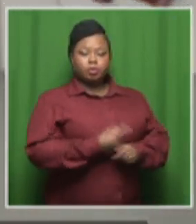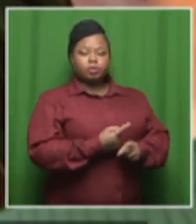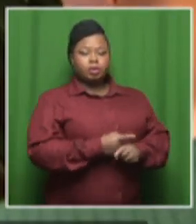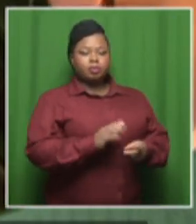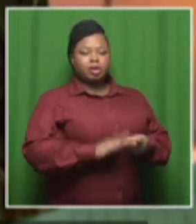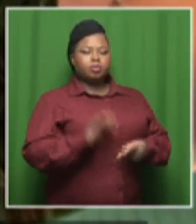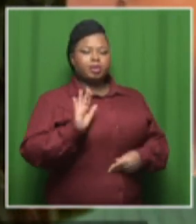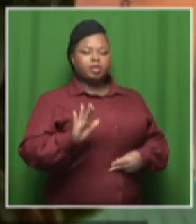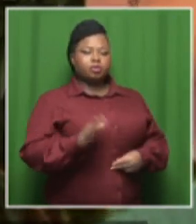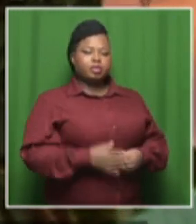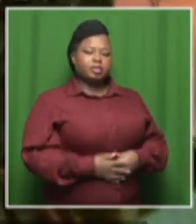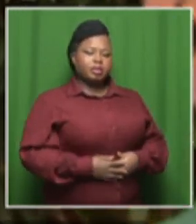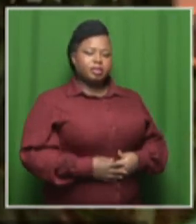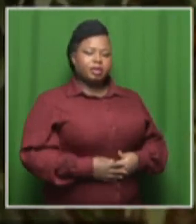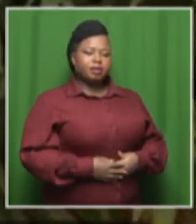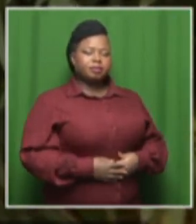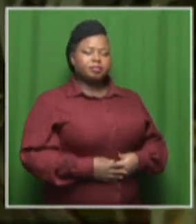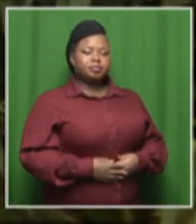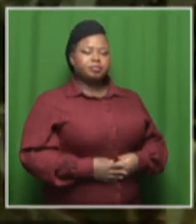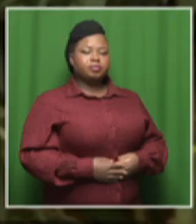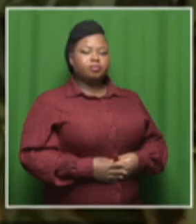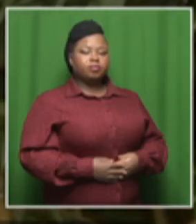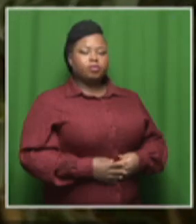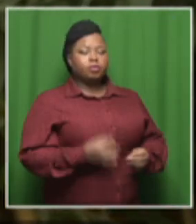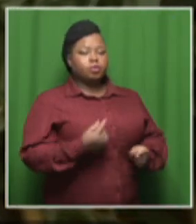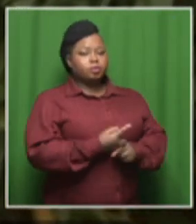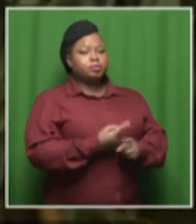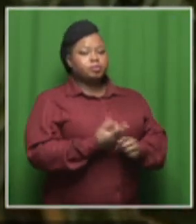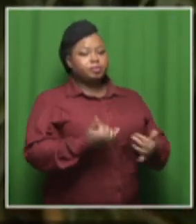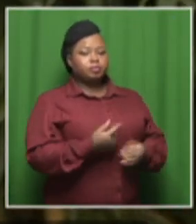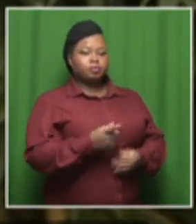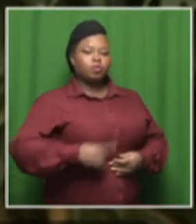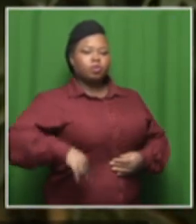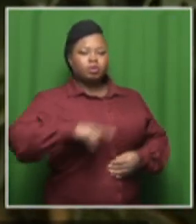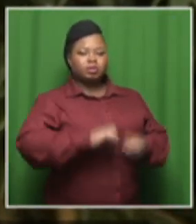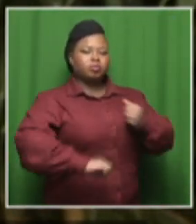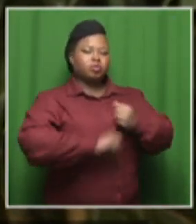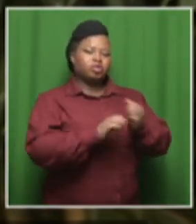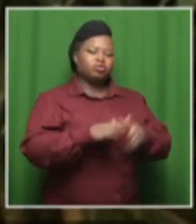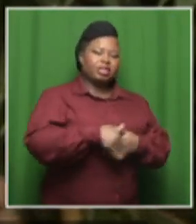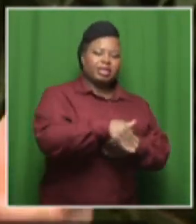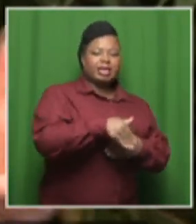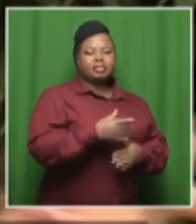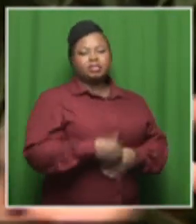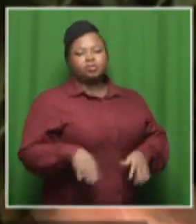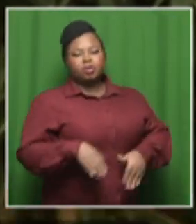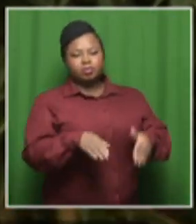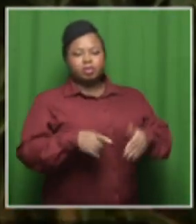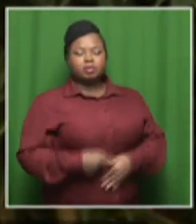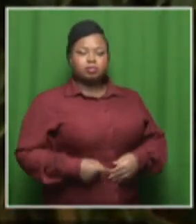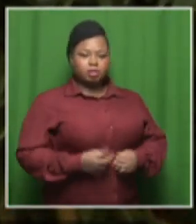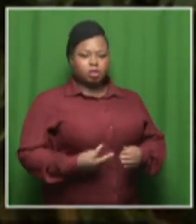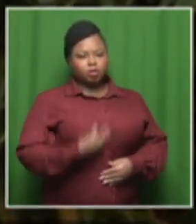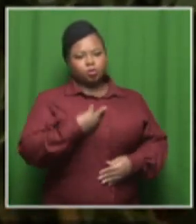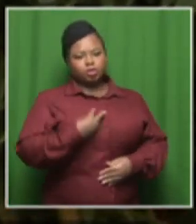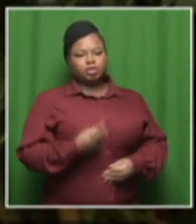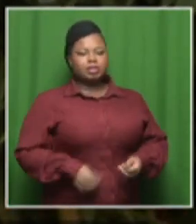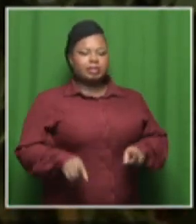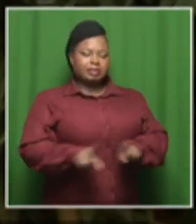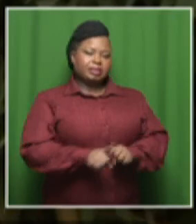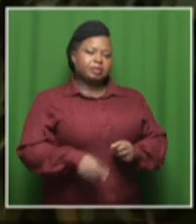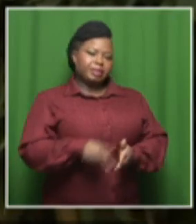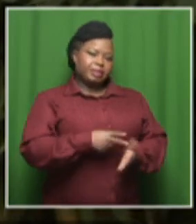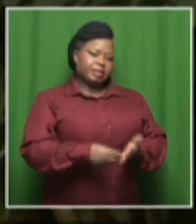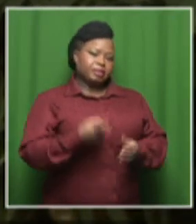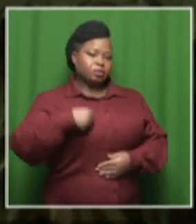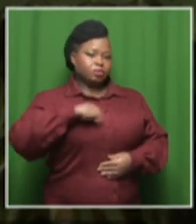other people don't have, honestly. And everyone supports cricket and rugby. I wish they'd support the dance like that. So anyway,